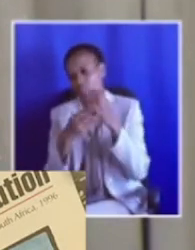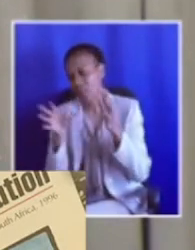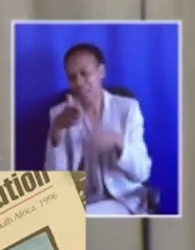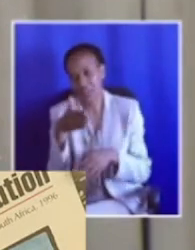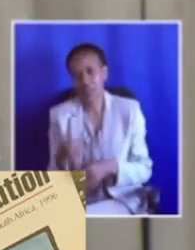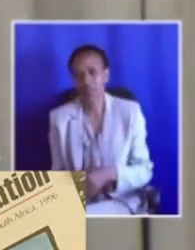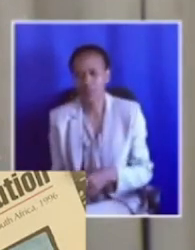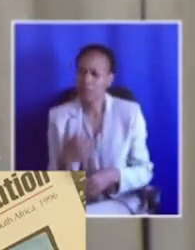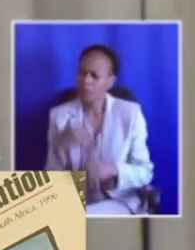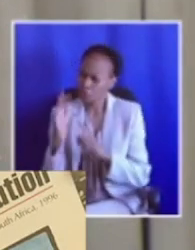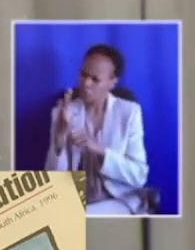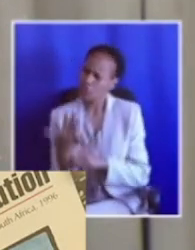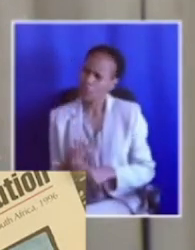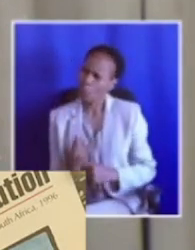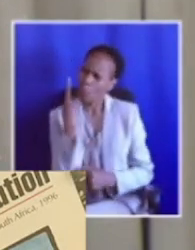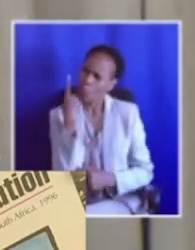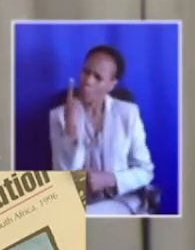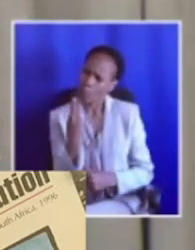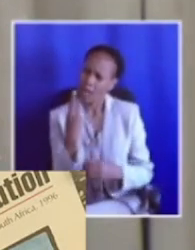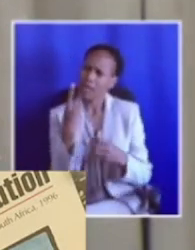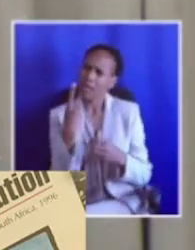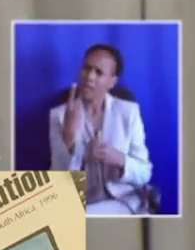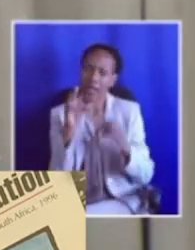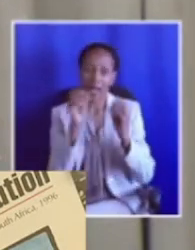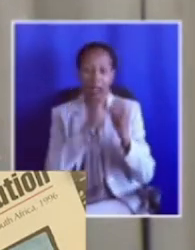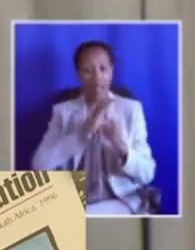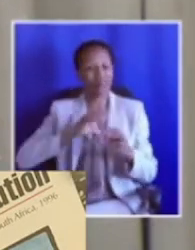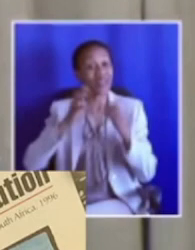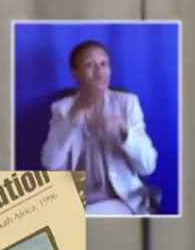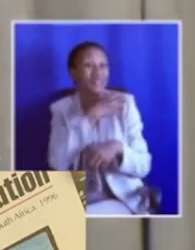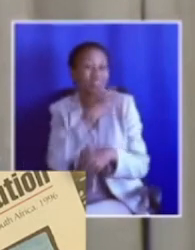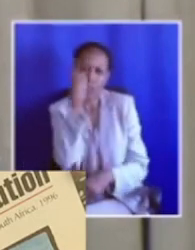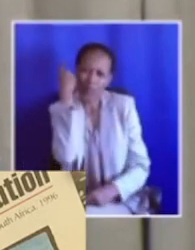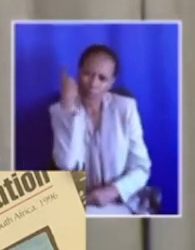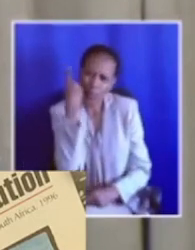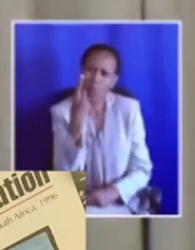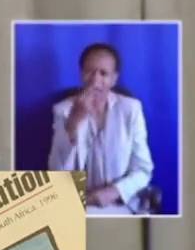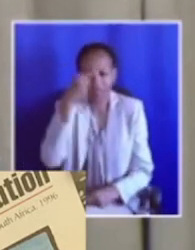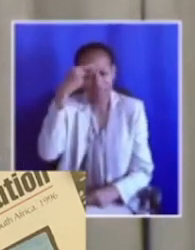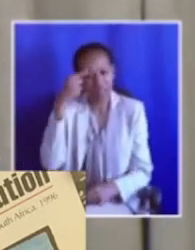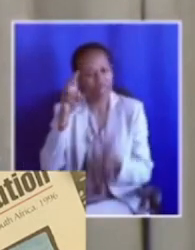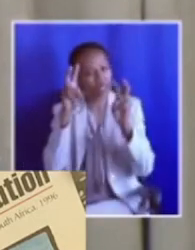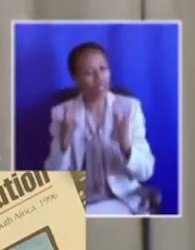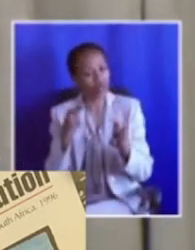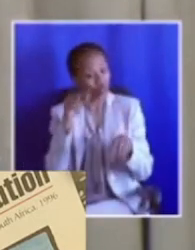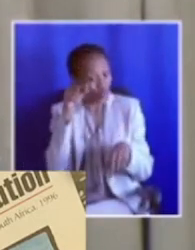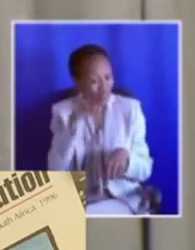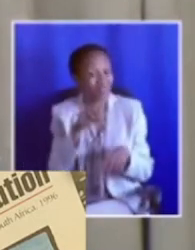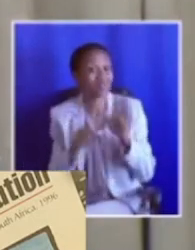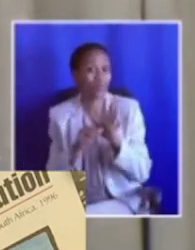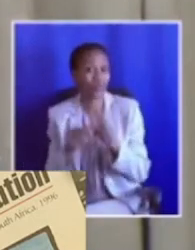shows that not a single member of this bloated cabinet takes this matter serious